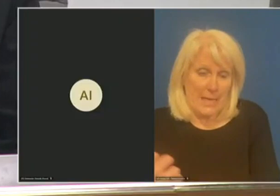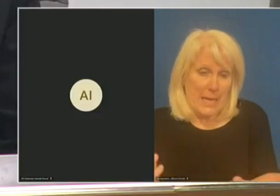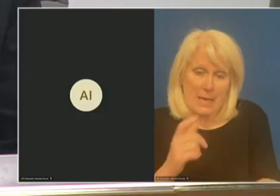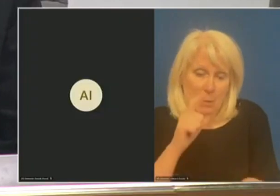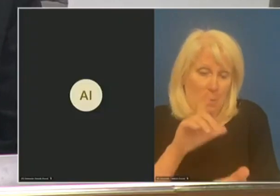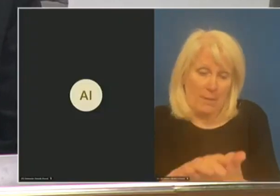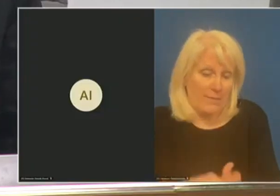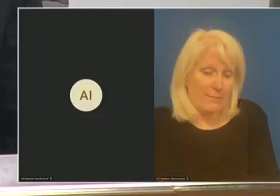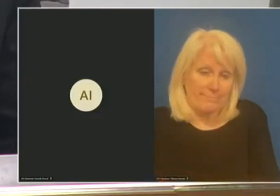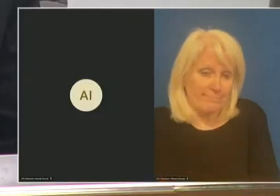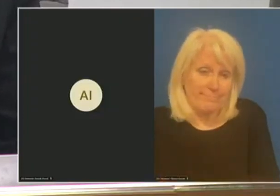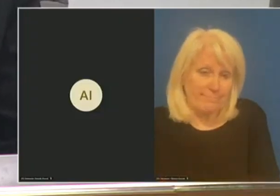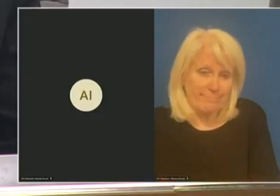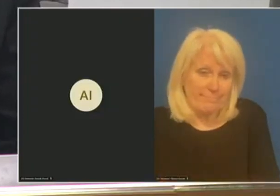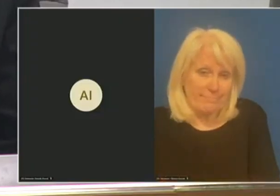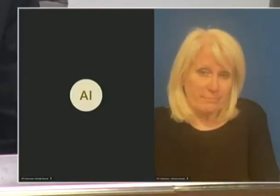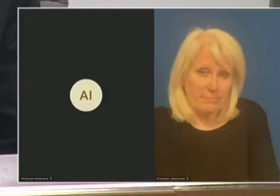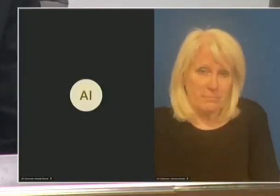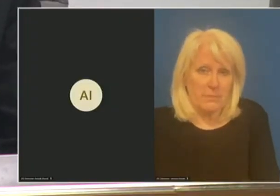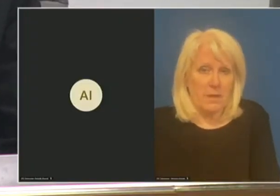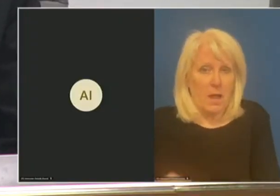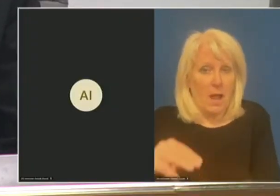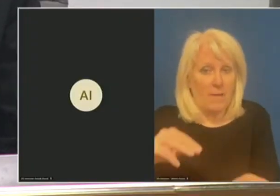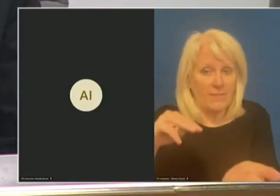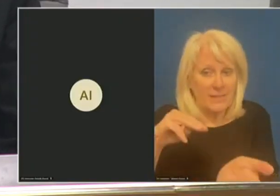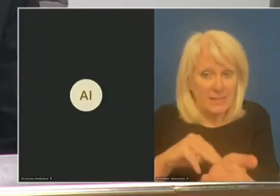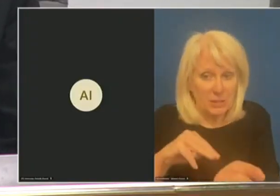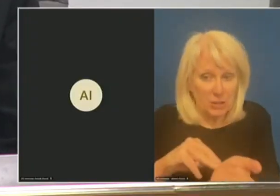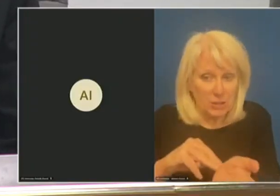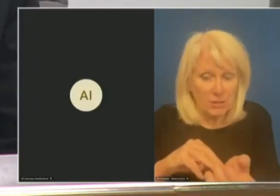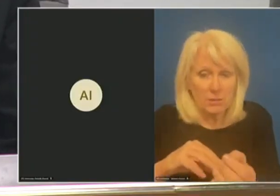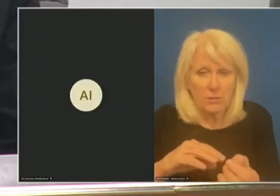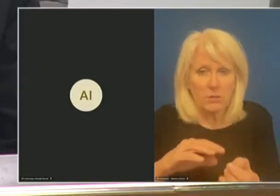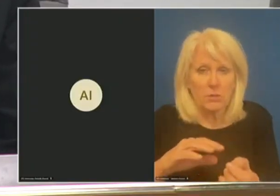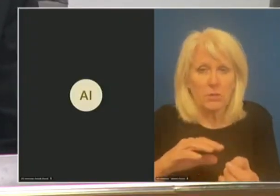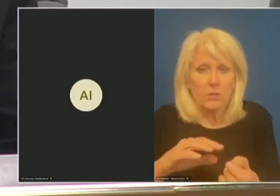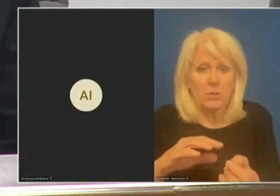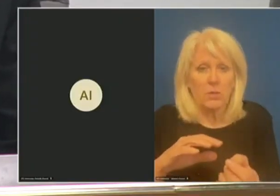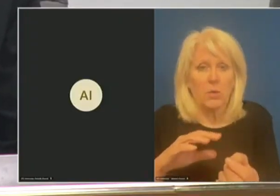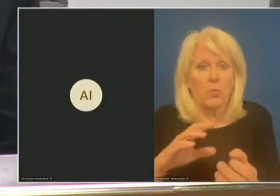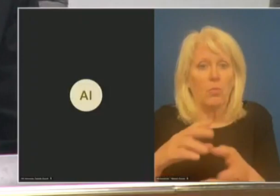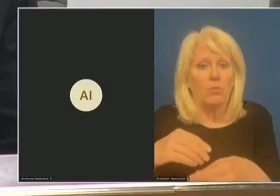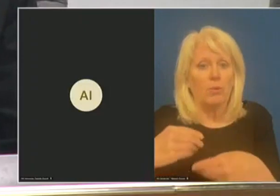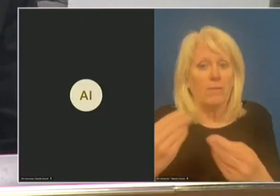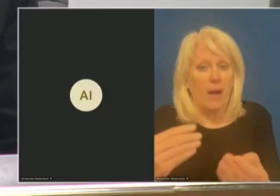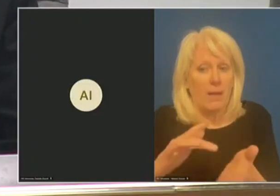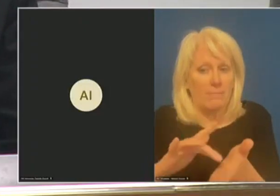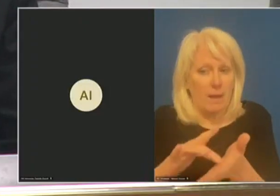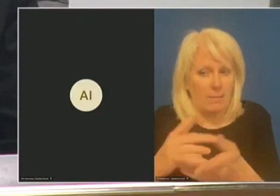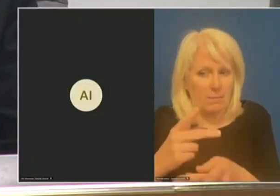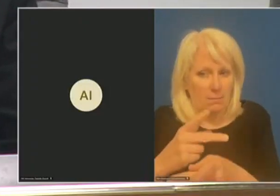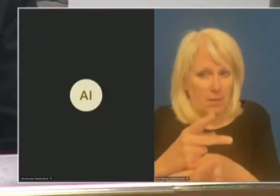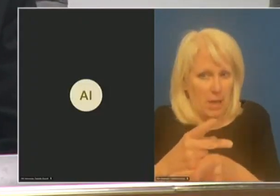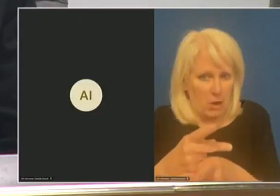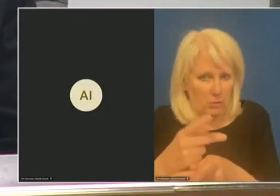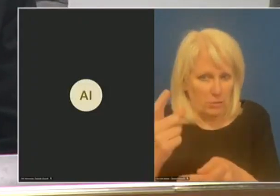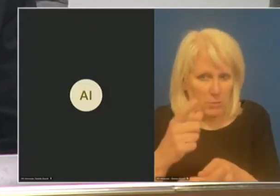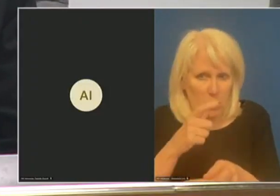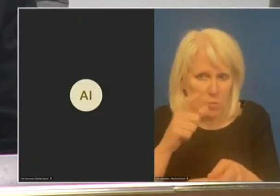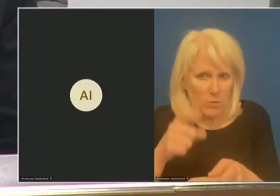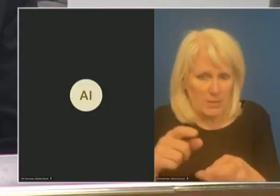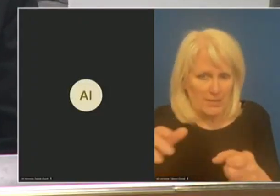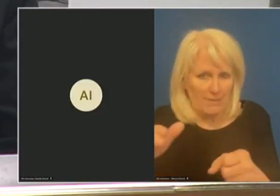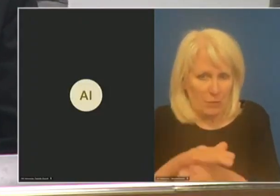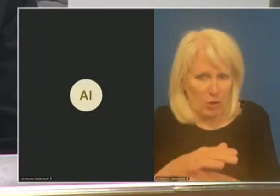fact that a physician would seek to provide medical care to someone who needed full